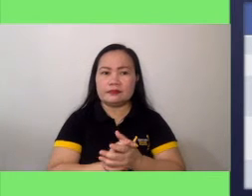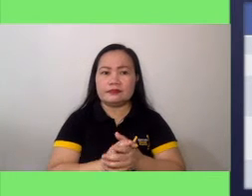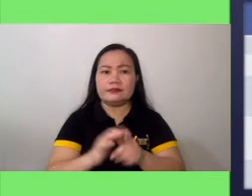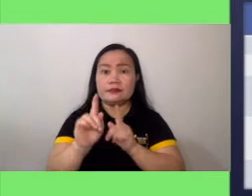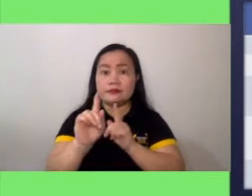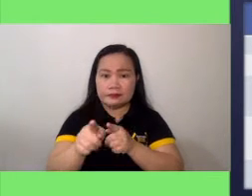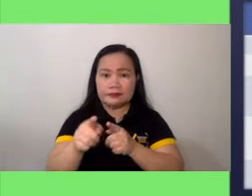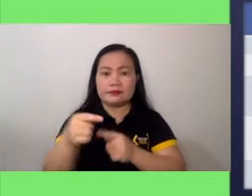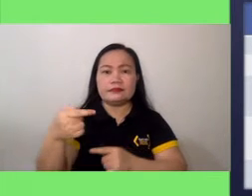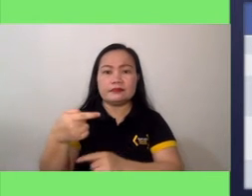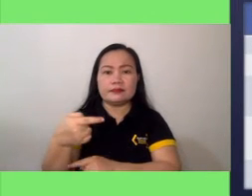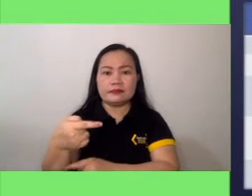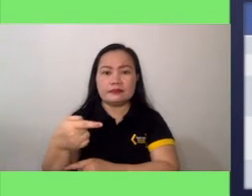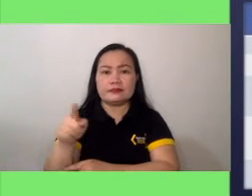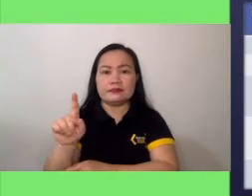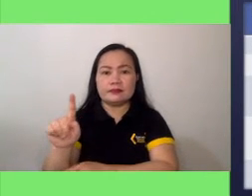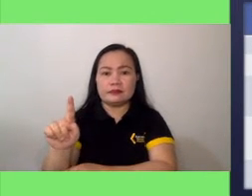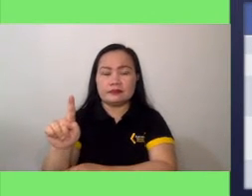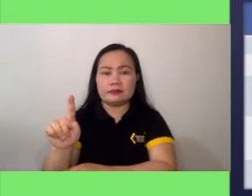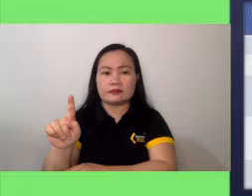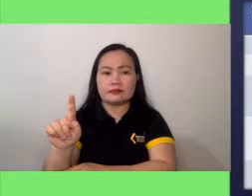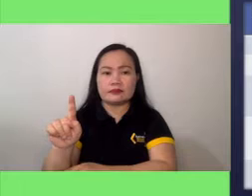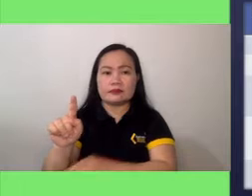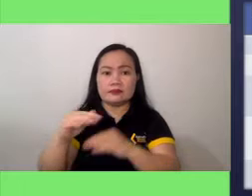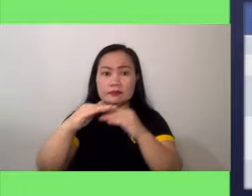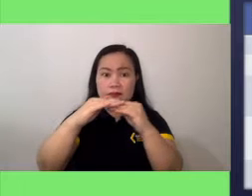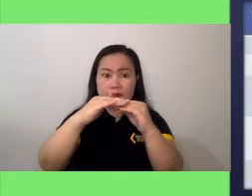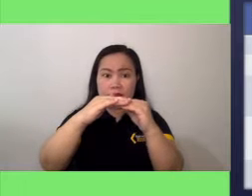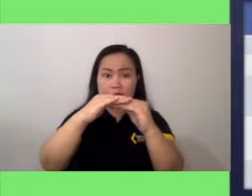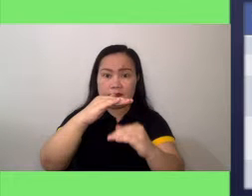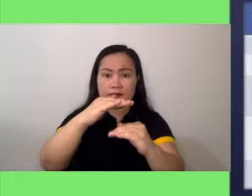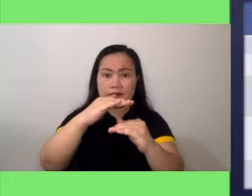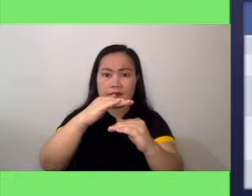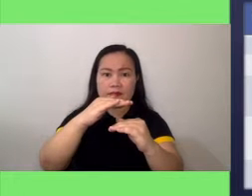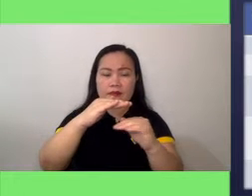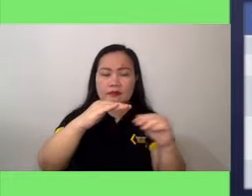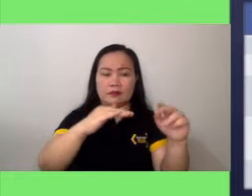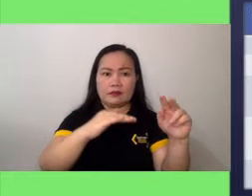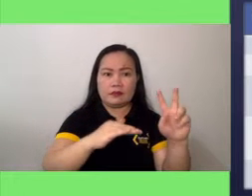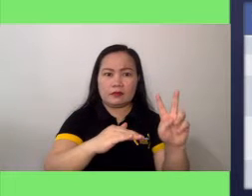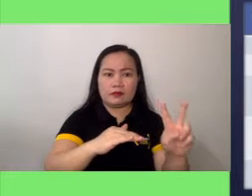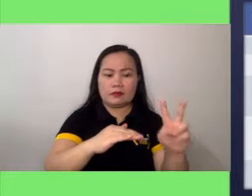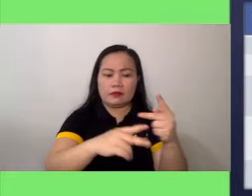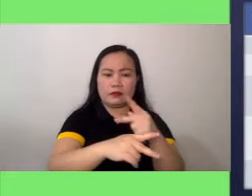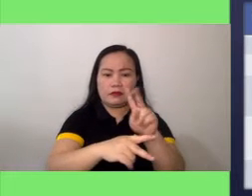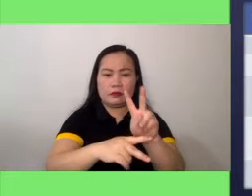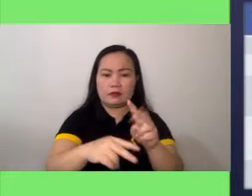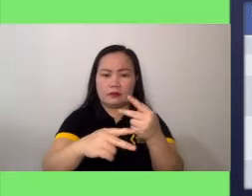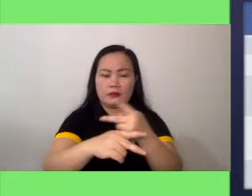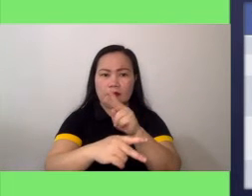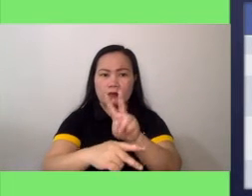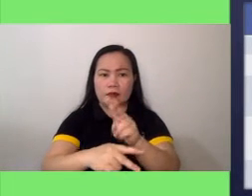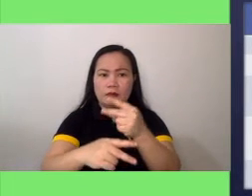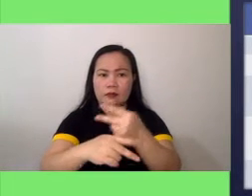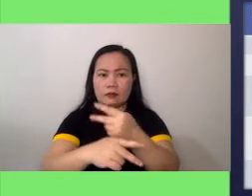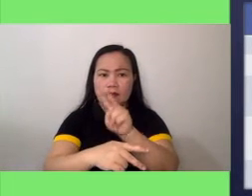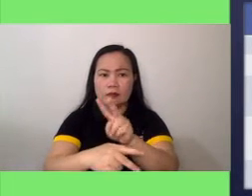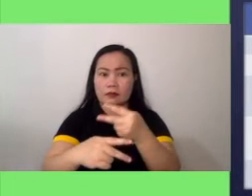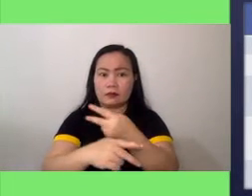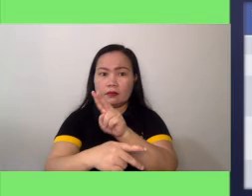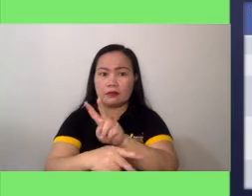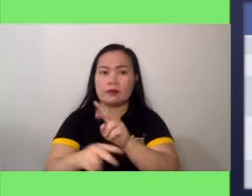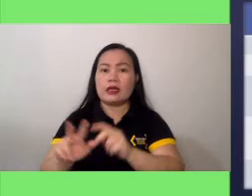times natin yan lahat. So, that is negative 1. Okay. And then, 2 times 2, 4 times 2, 8 times